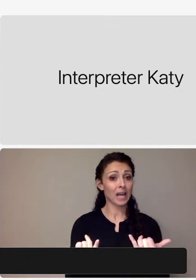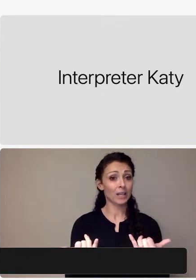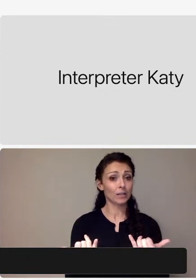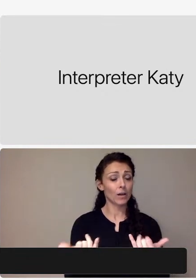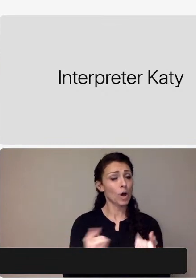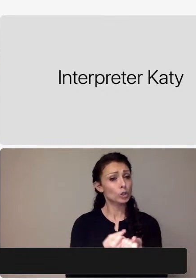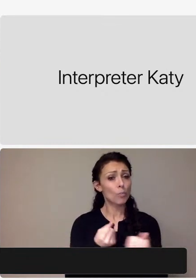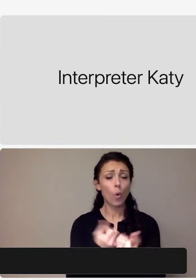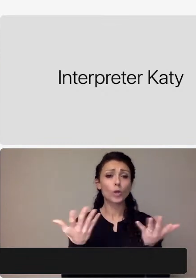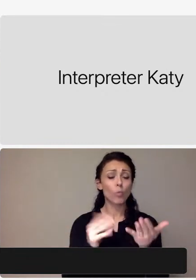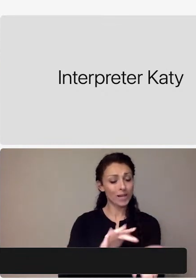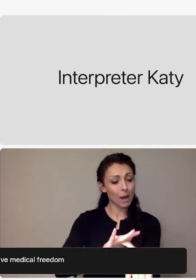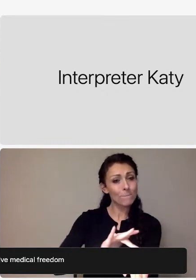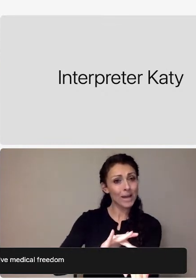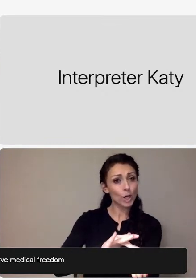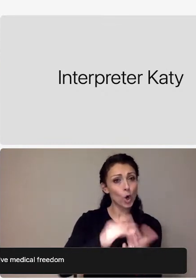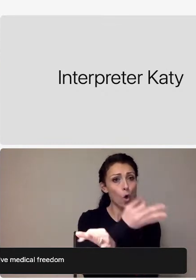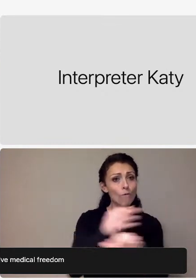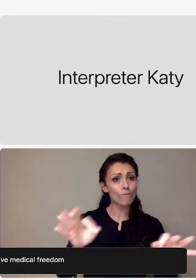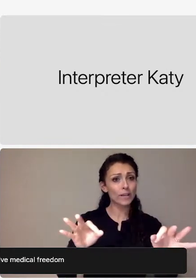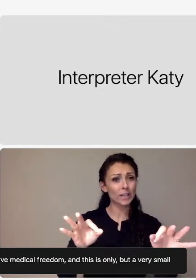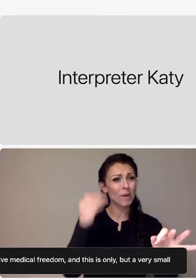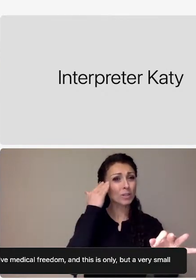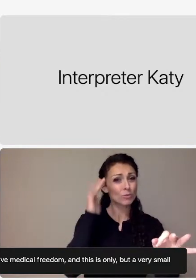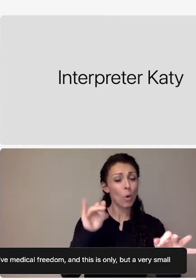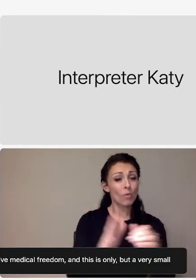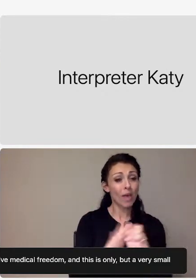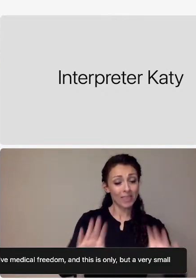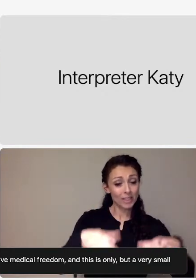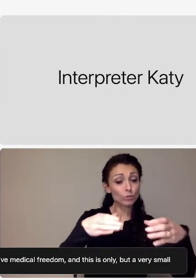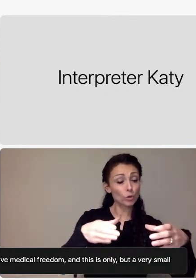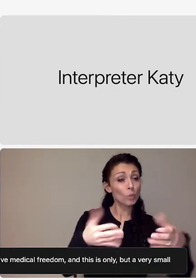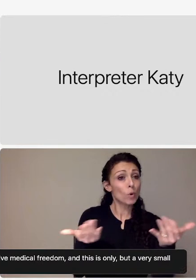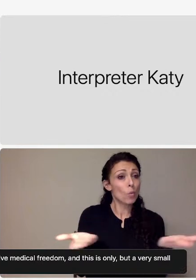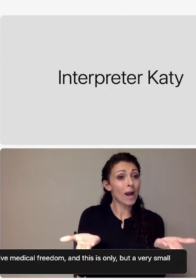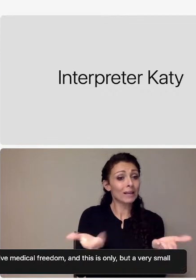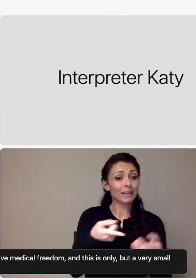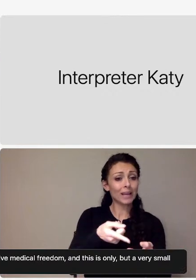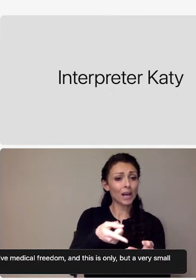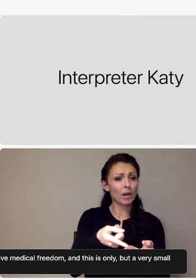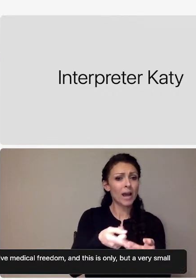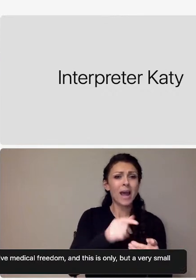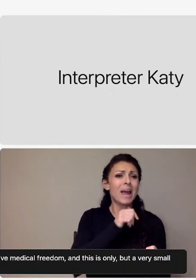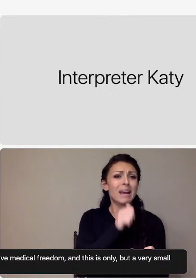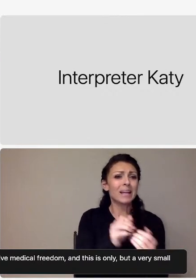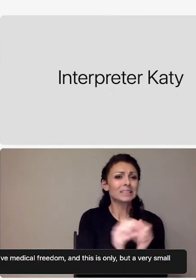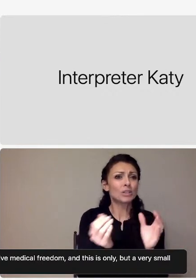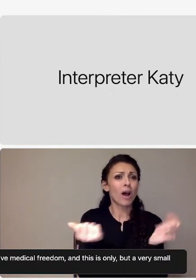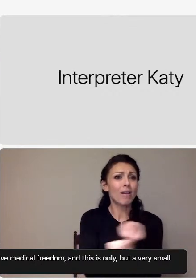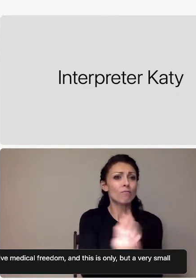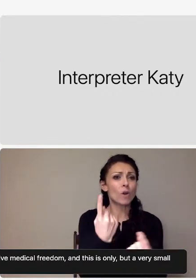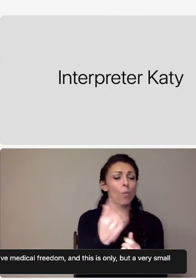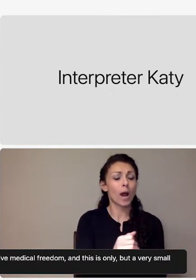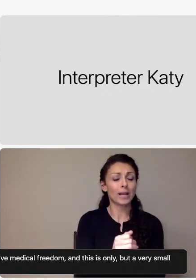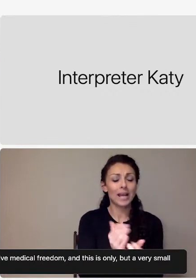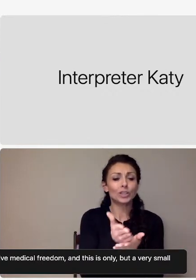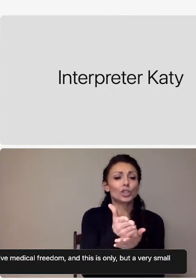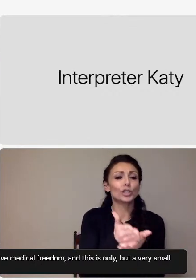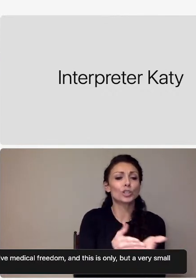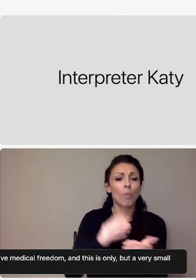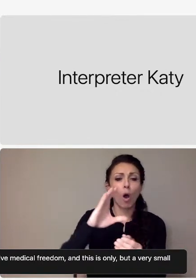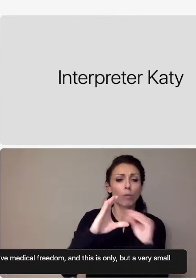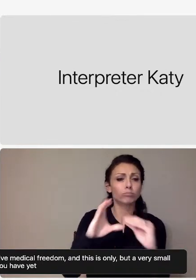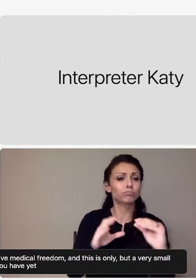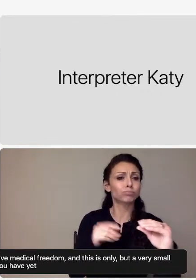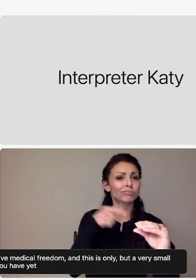freedom and this is only but a very small fraction of people that you are disregarding with your obvious lack of support you have yet to